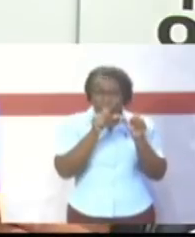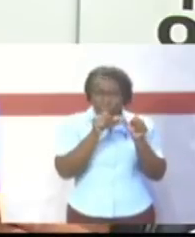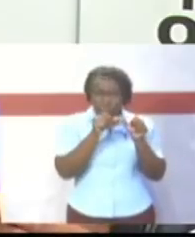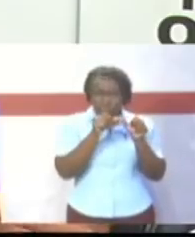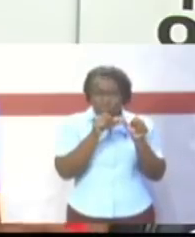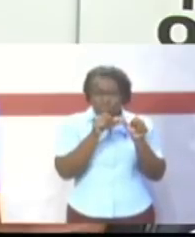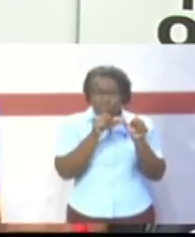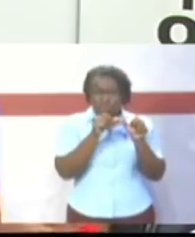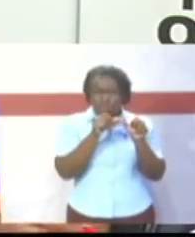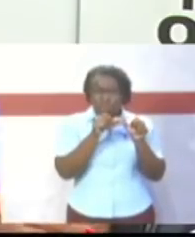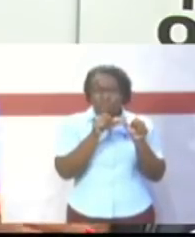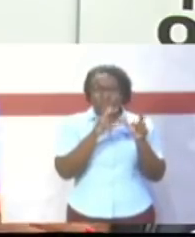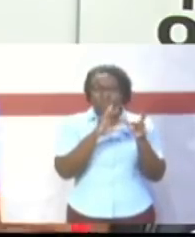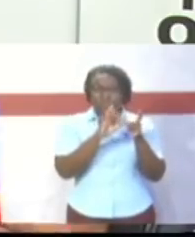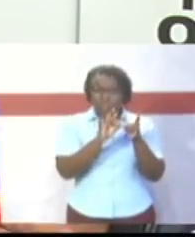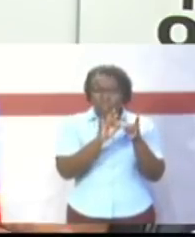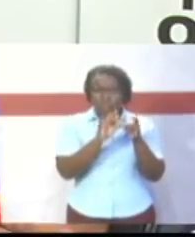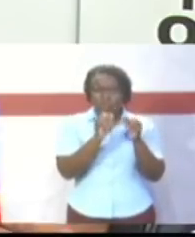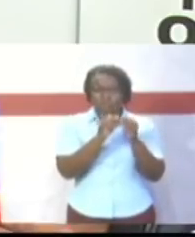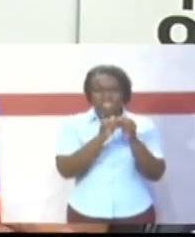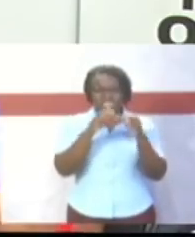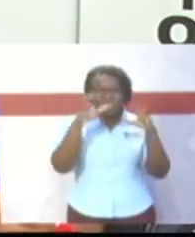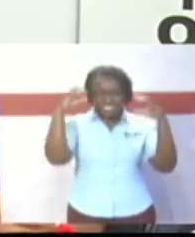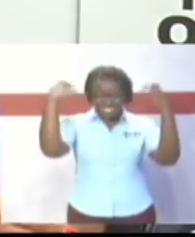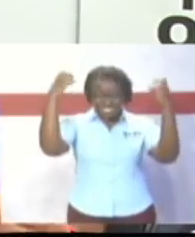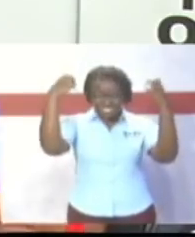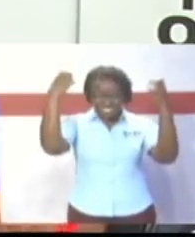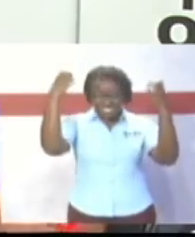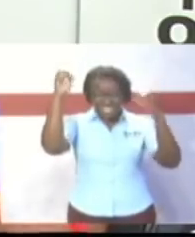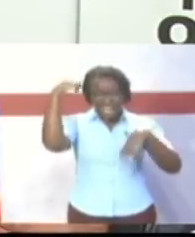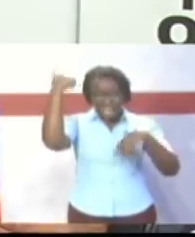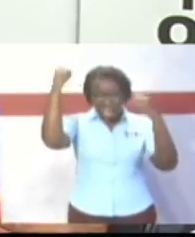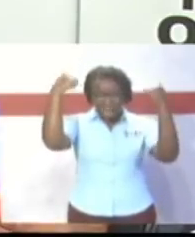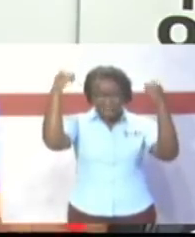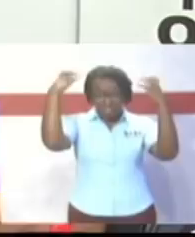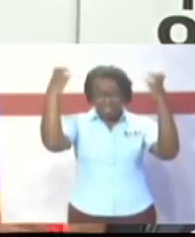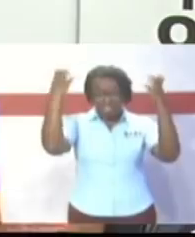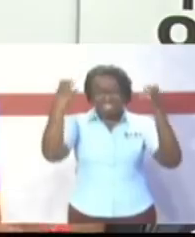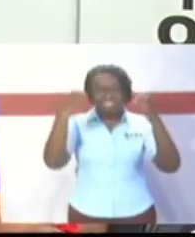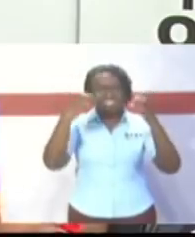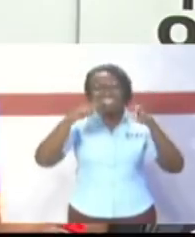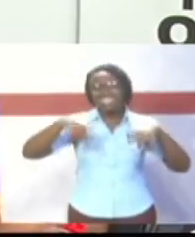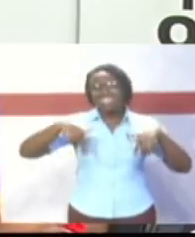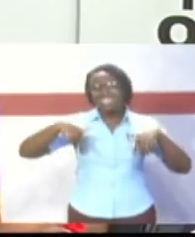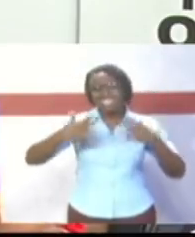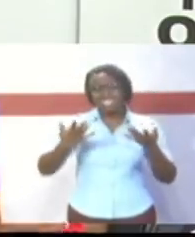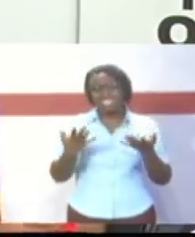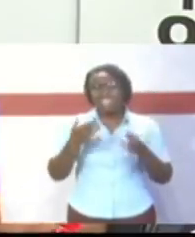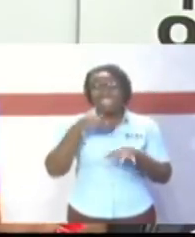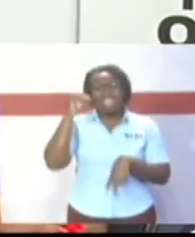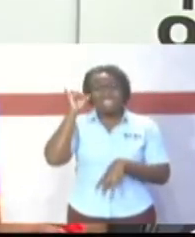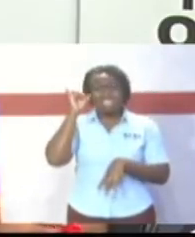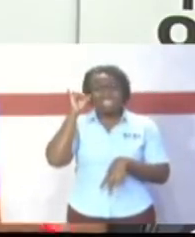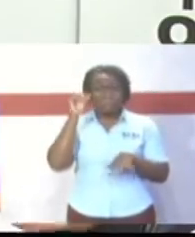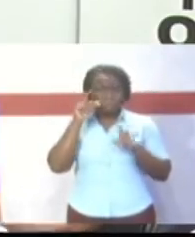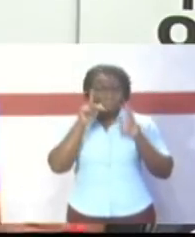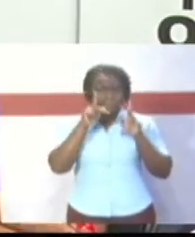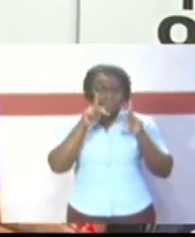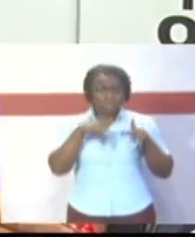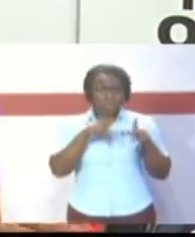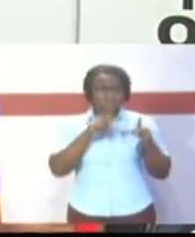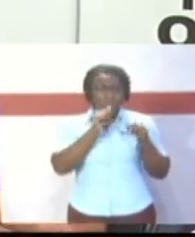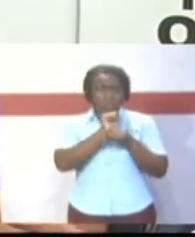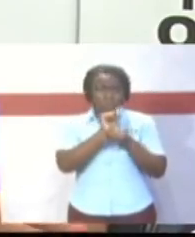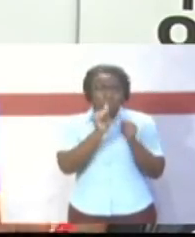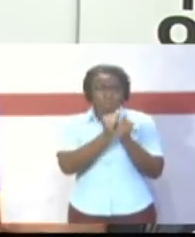ambulance service, in many cases too late. Yesterday, a colleague of mine spent 1 hour in the afternoon trying